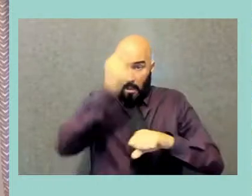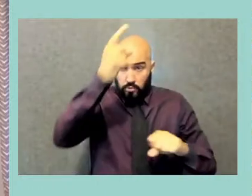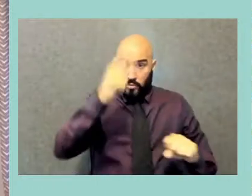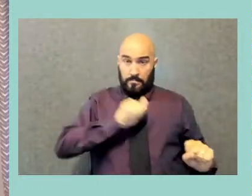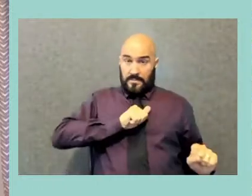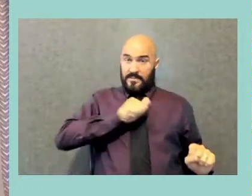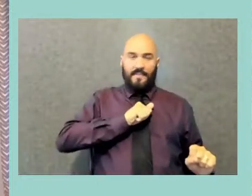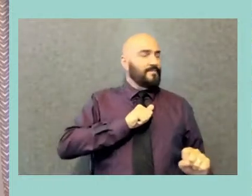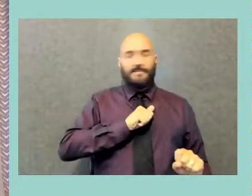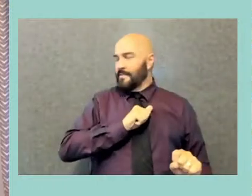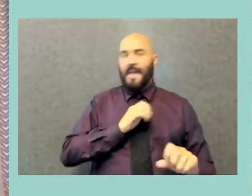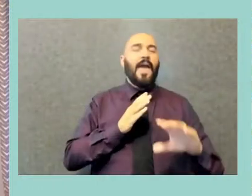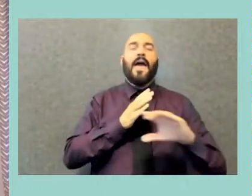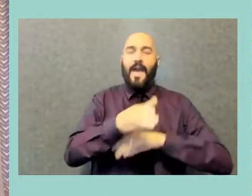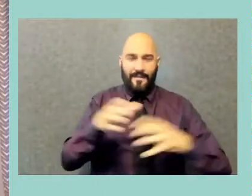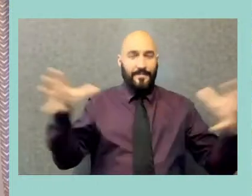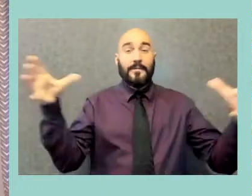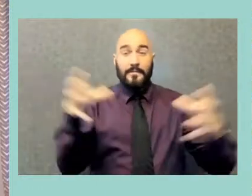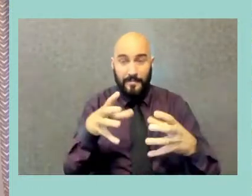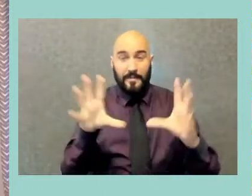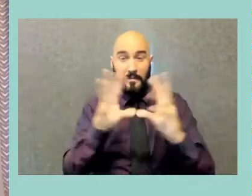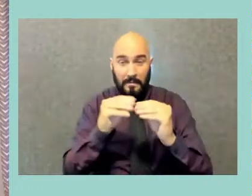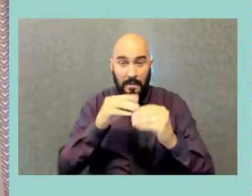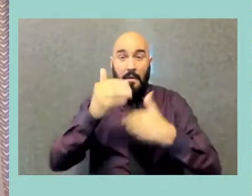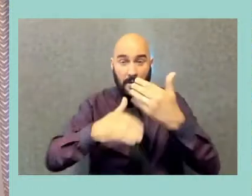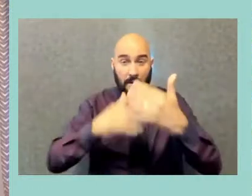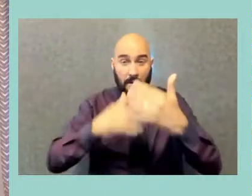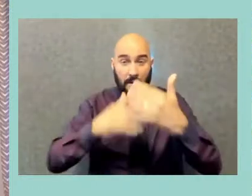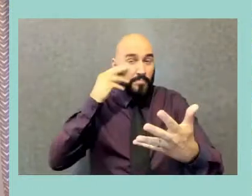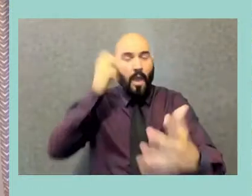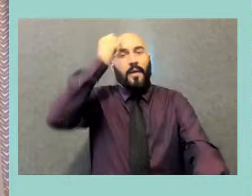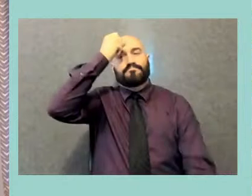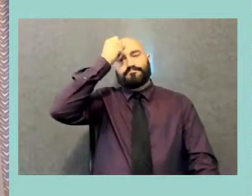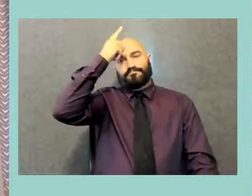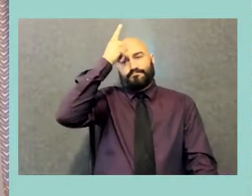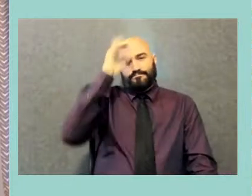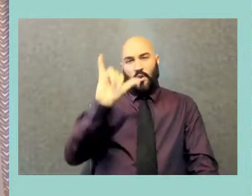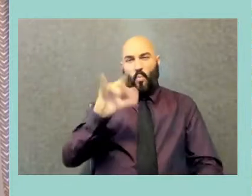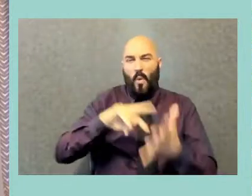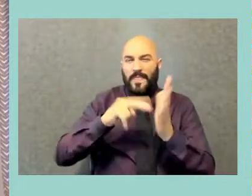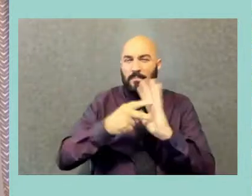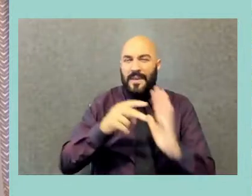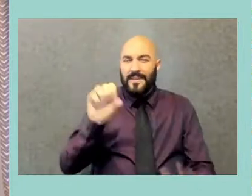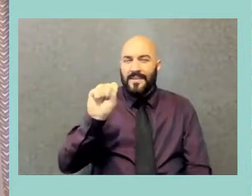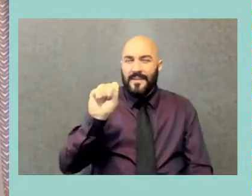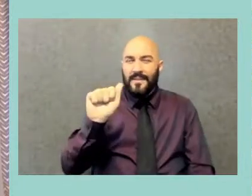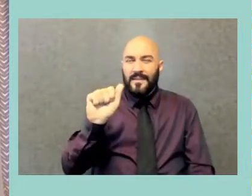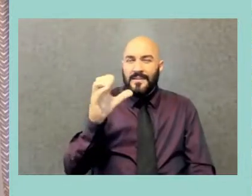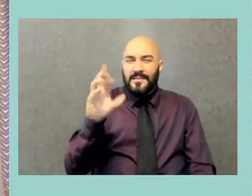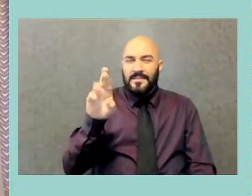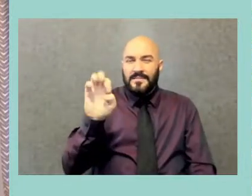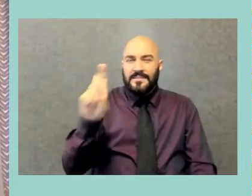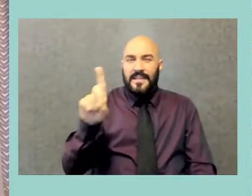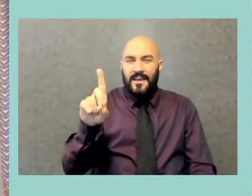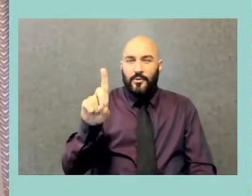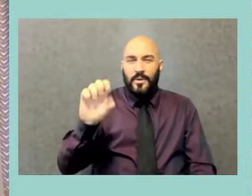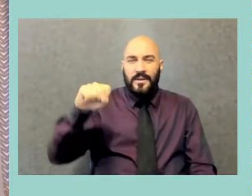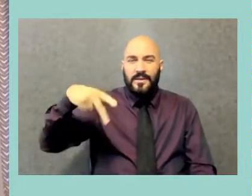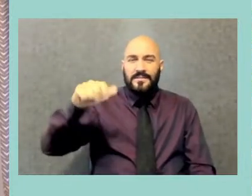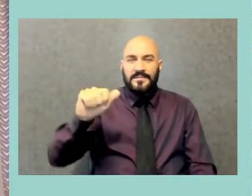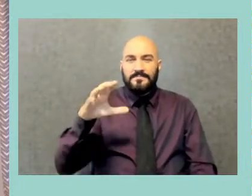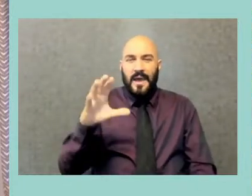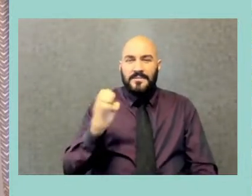space. While we do worship as a group, we reflect as individuals. The quietude of the